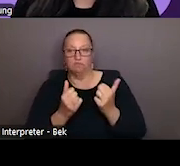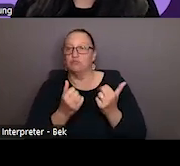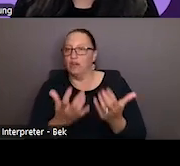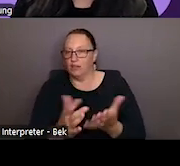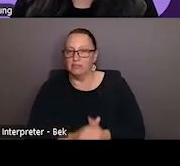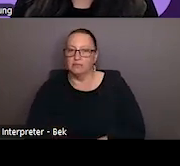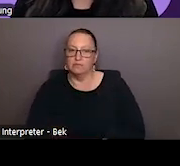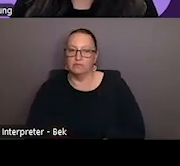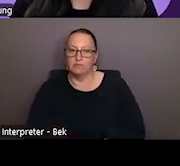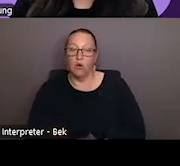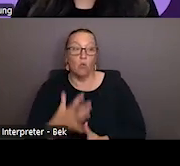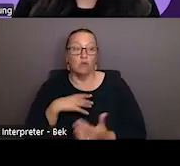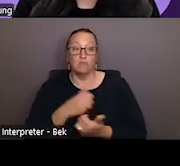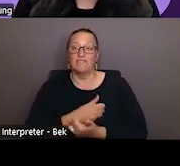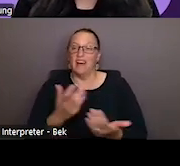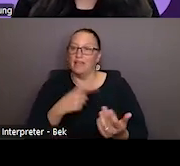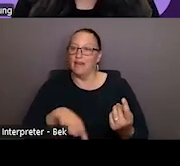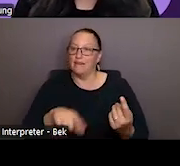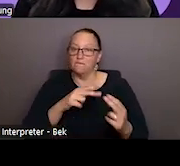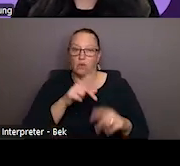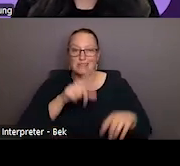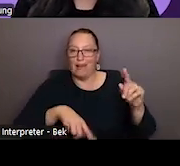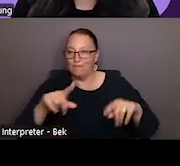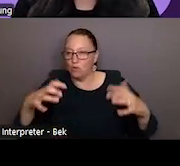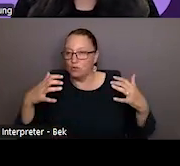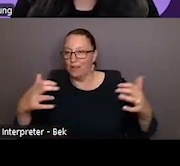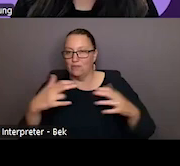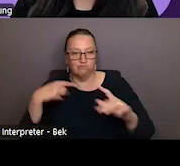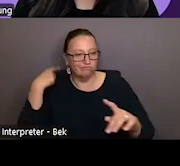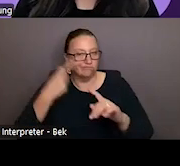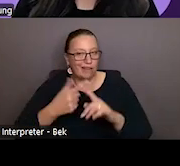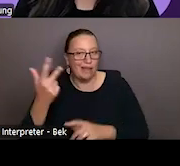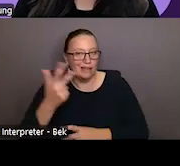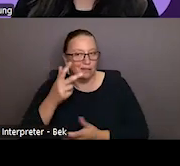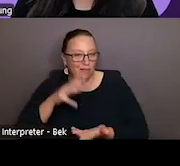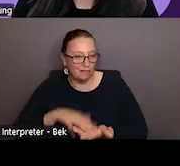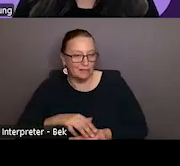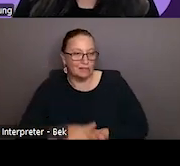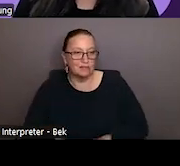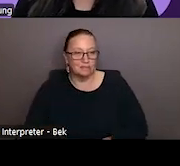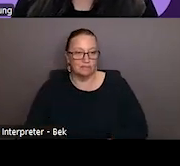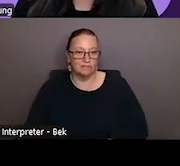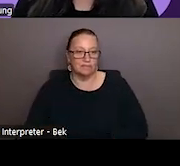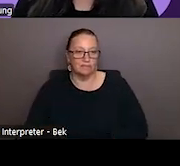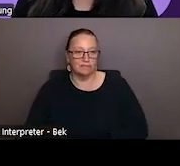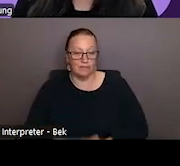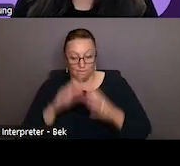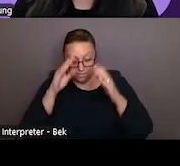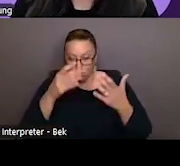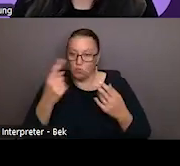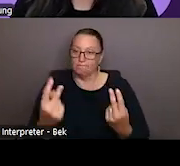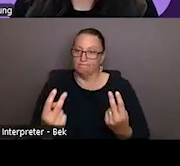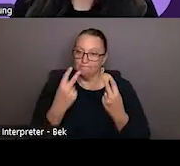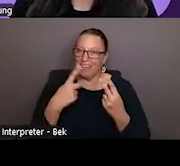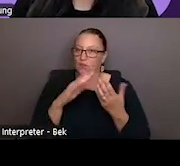to diverse audiences in the last 18 months. The focus of this award is on audience and community,